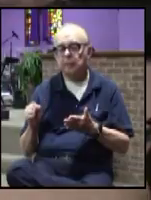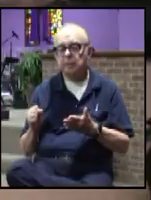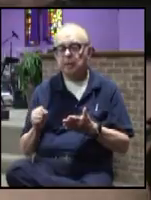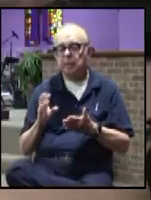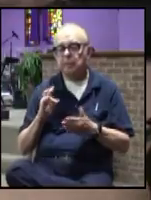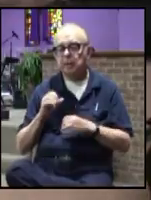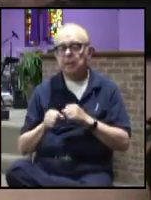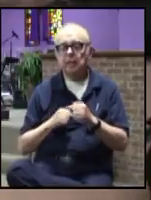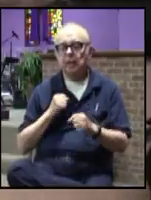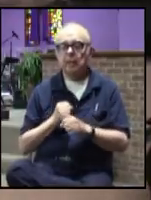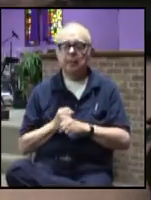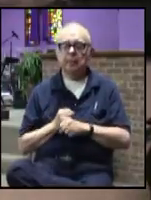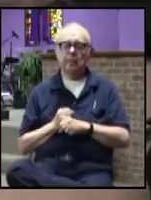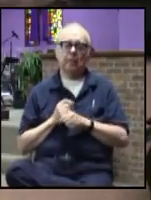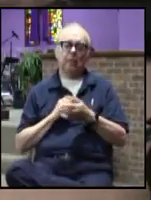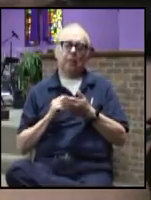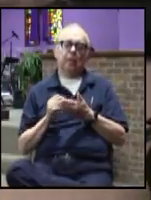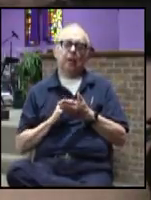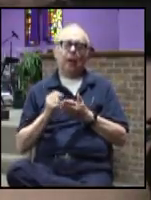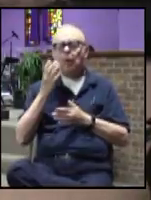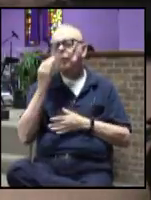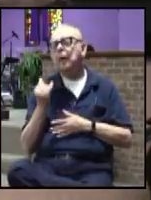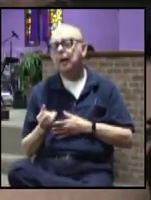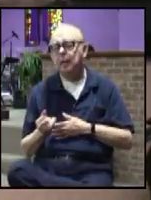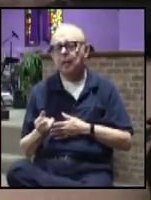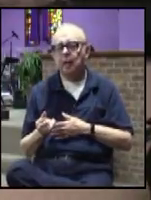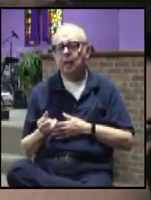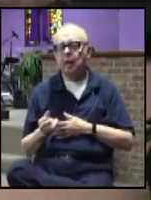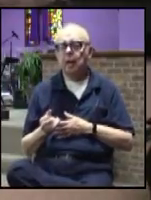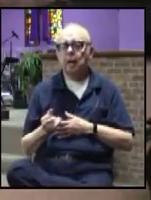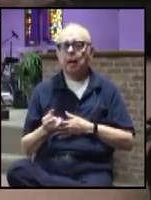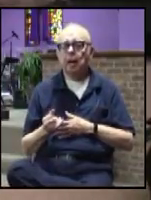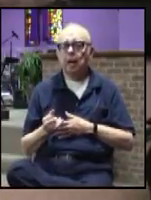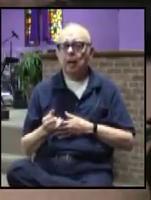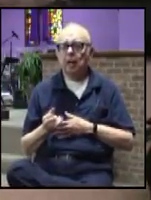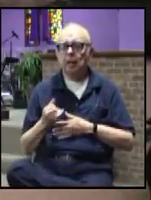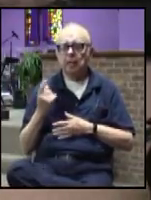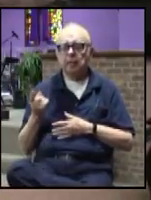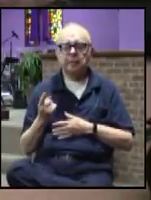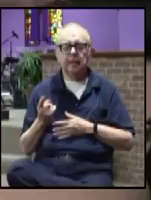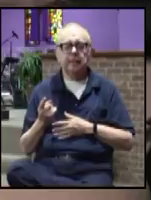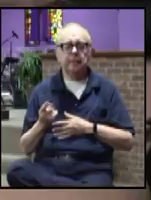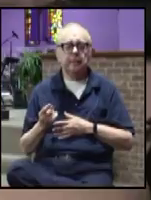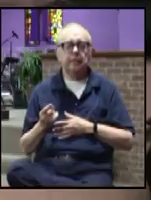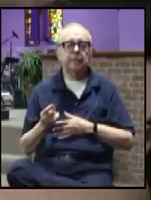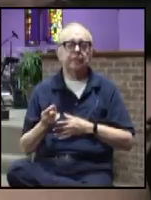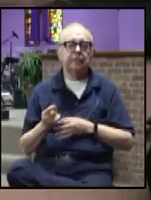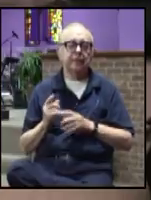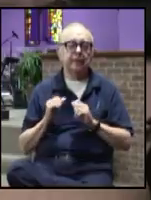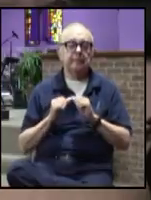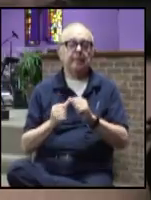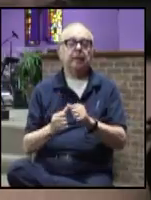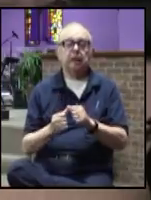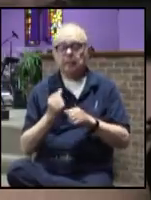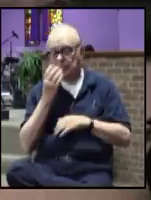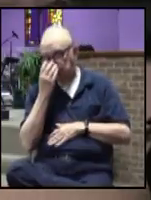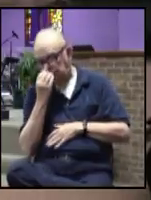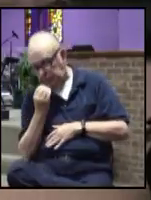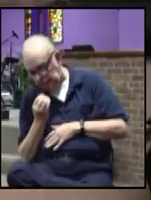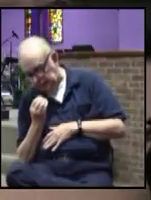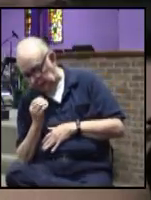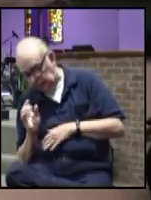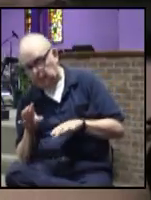It took him 7 years to write this. You want to know why? They say that they think he kept falling asleep at the piano.